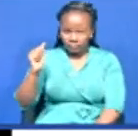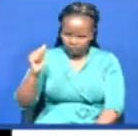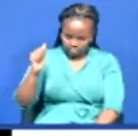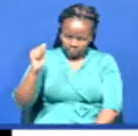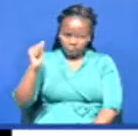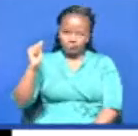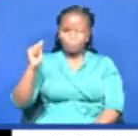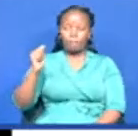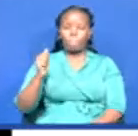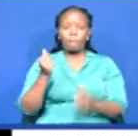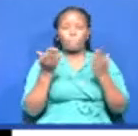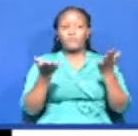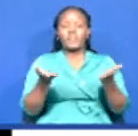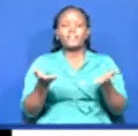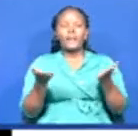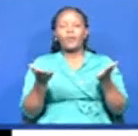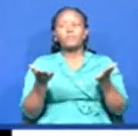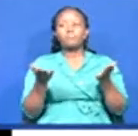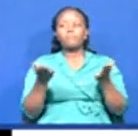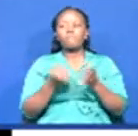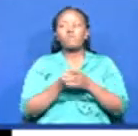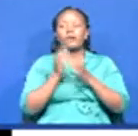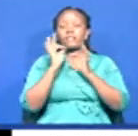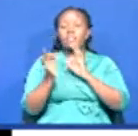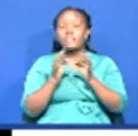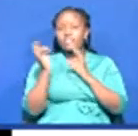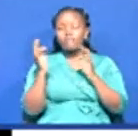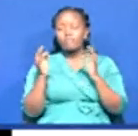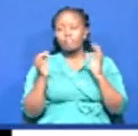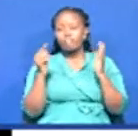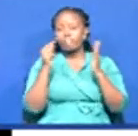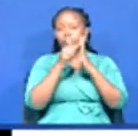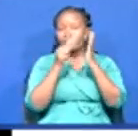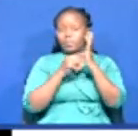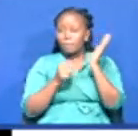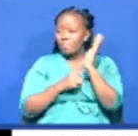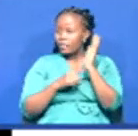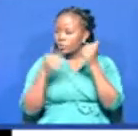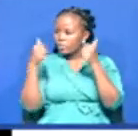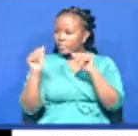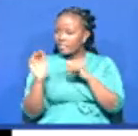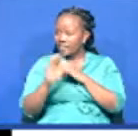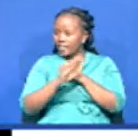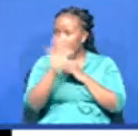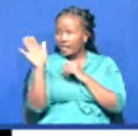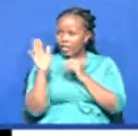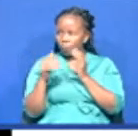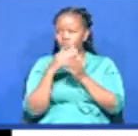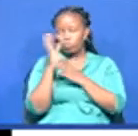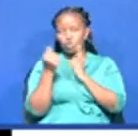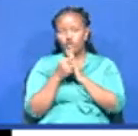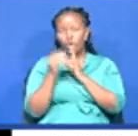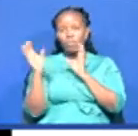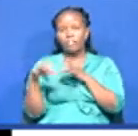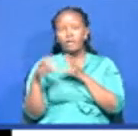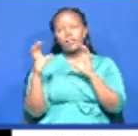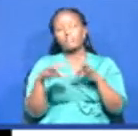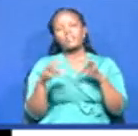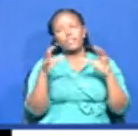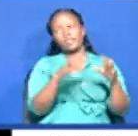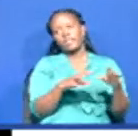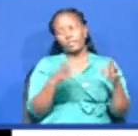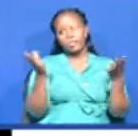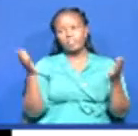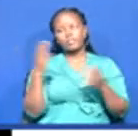So with that, if I have not mentioned any of you in all the categories that I have mentioned,